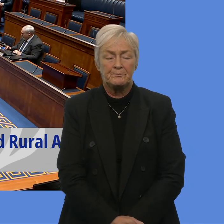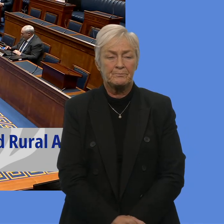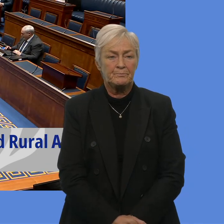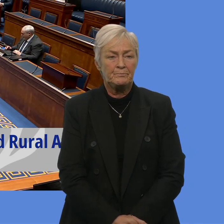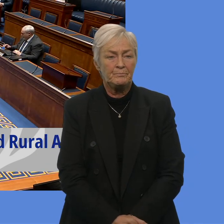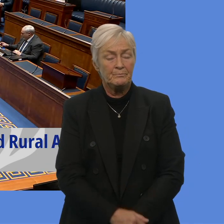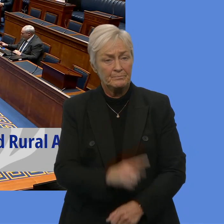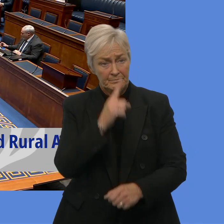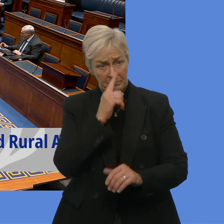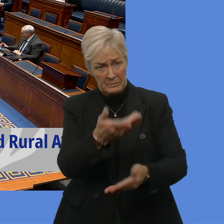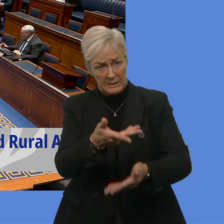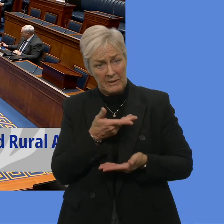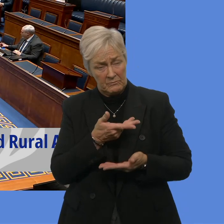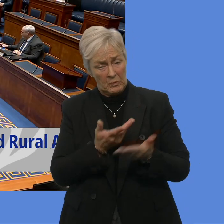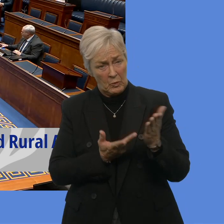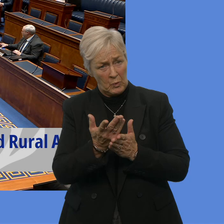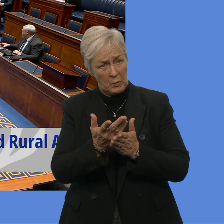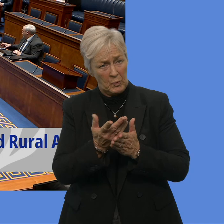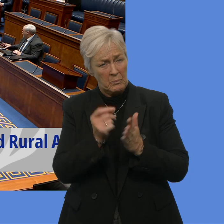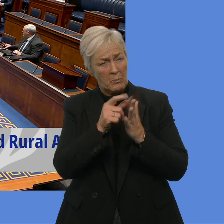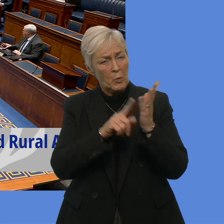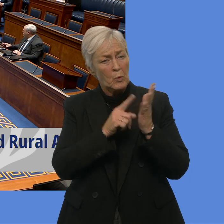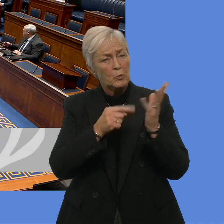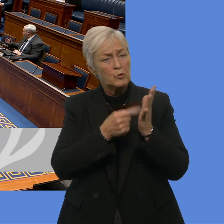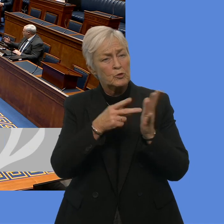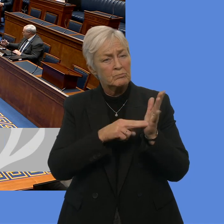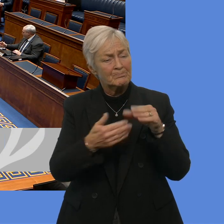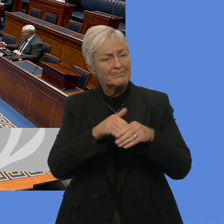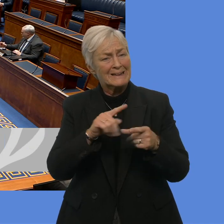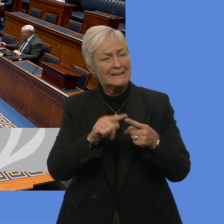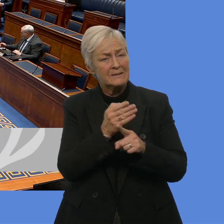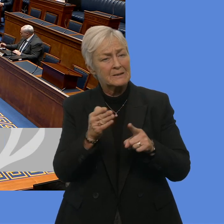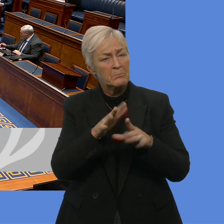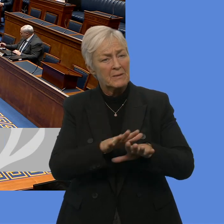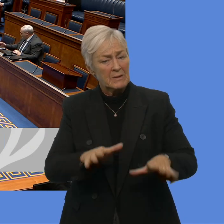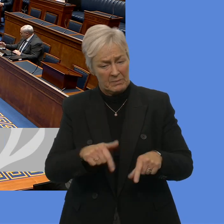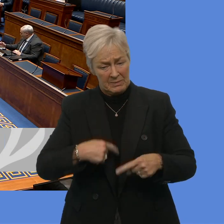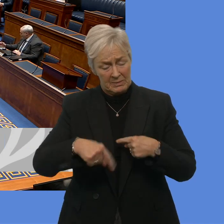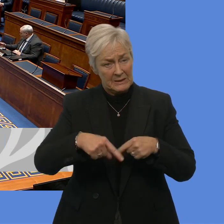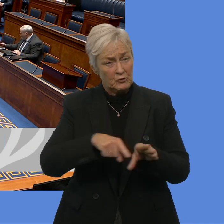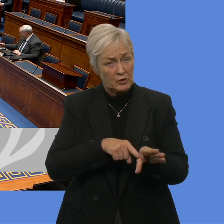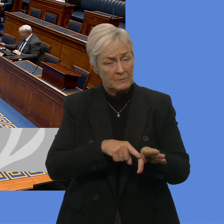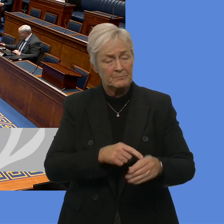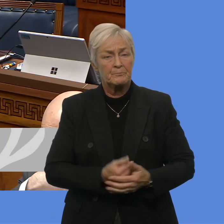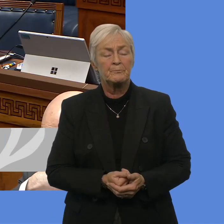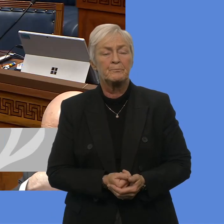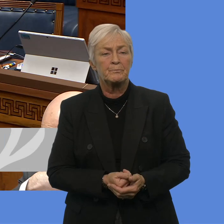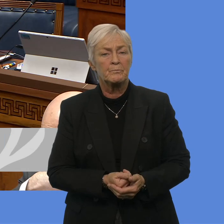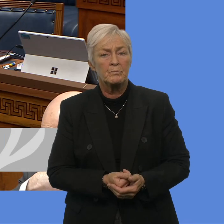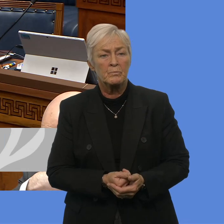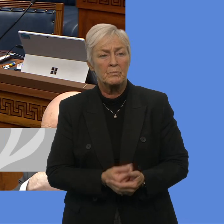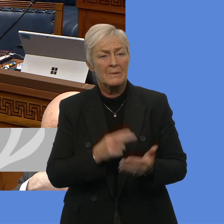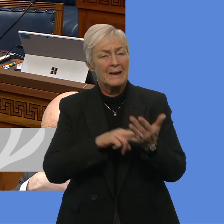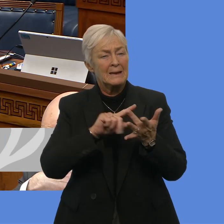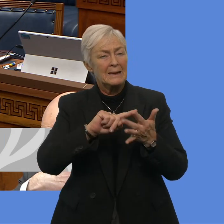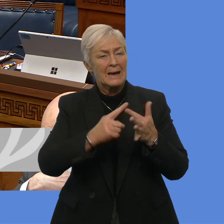Can you give us on the pollution reported at the Loop River in East Belfast earlier this year? Minister. Thank you, Mr. Speaker. The